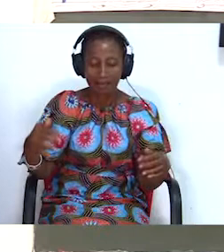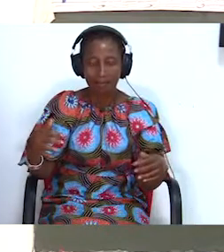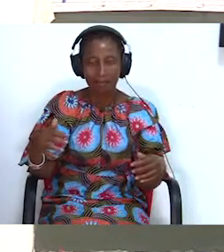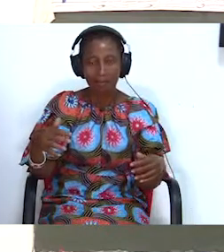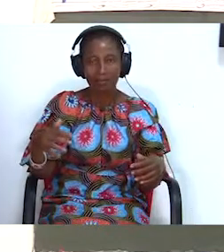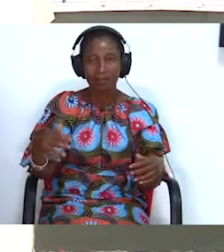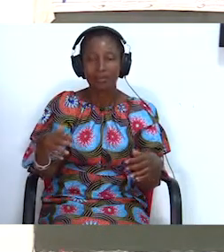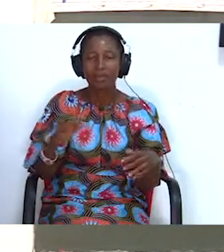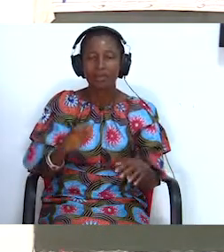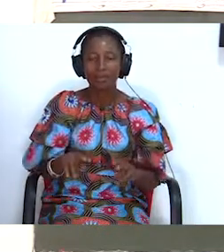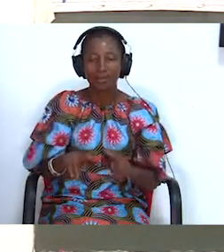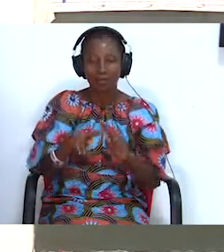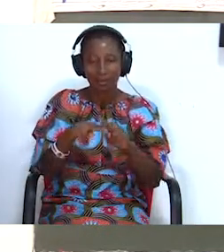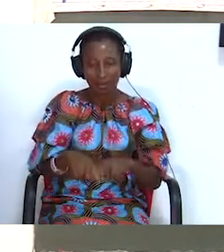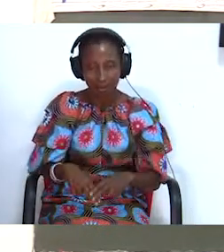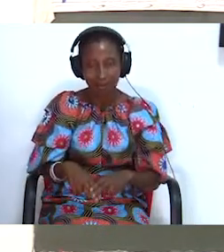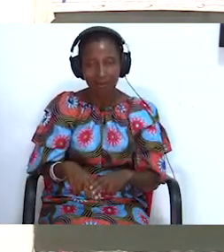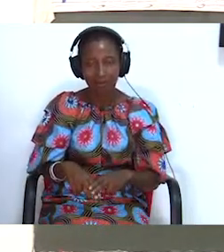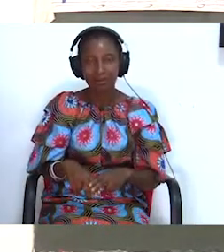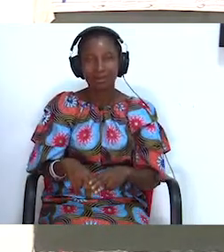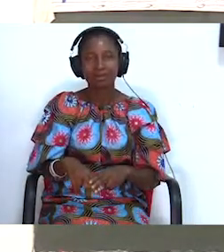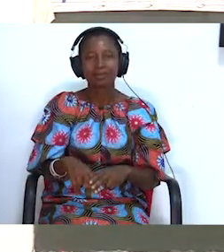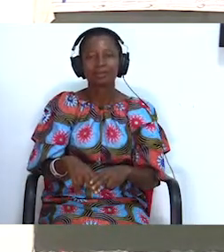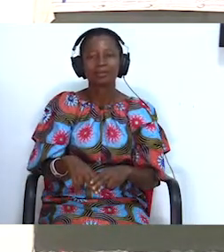They start eating.